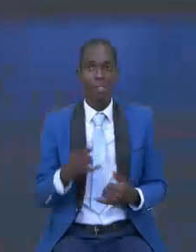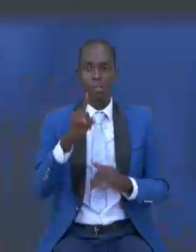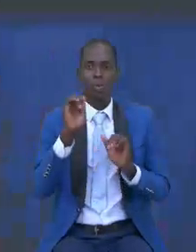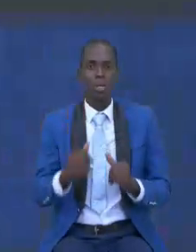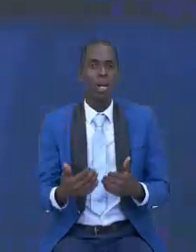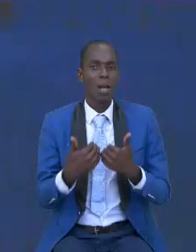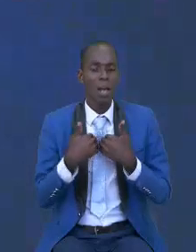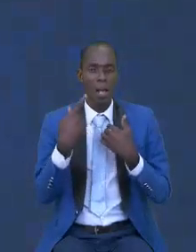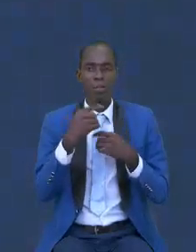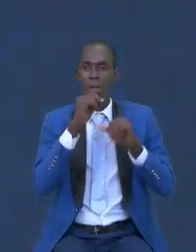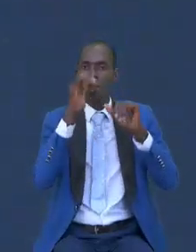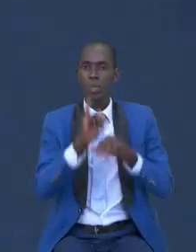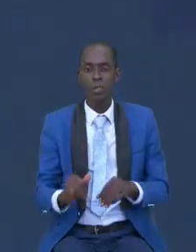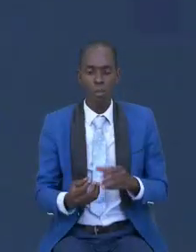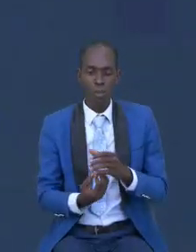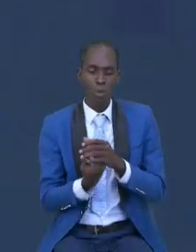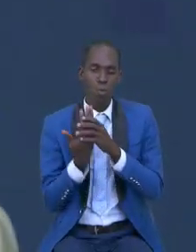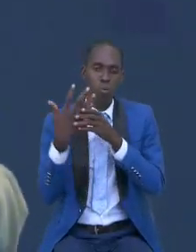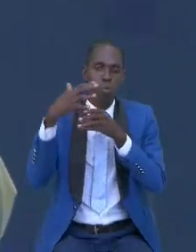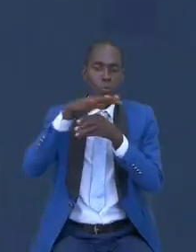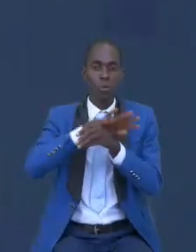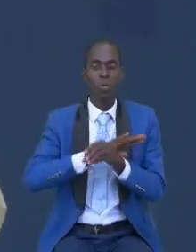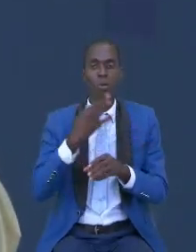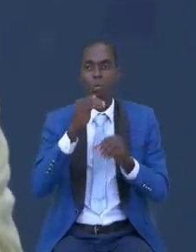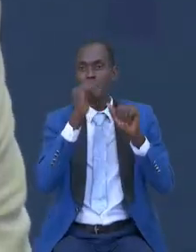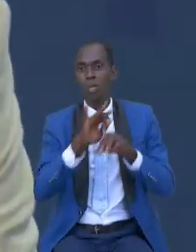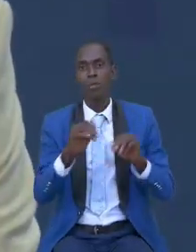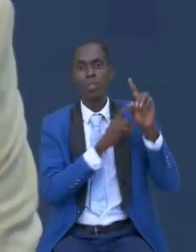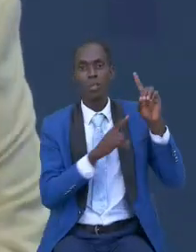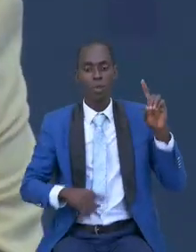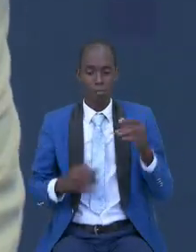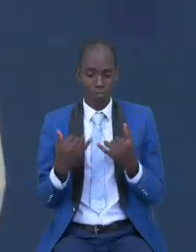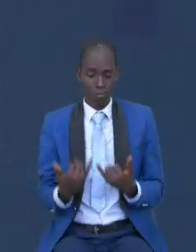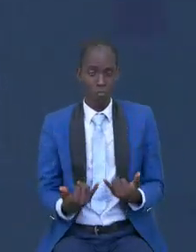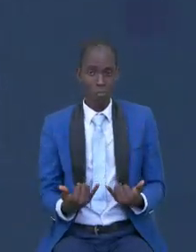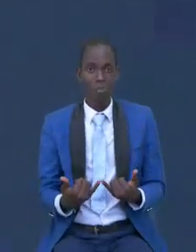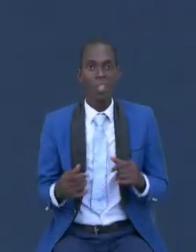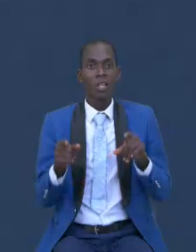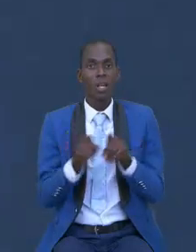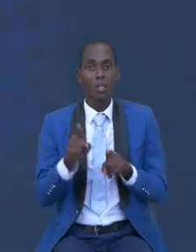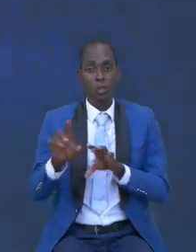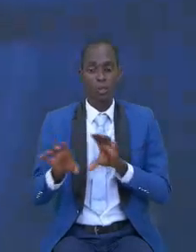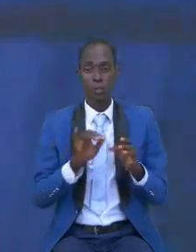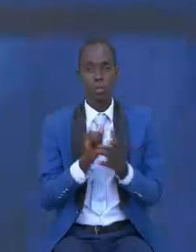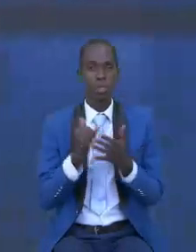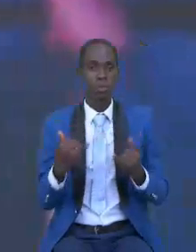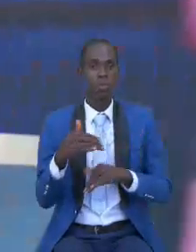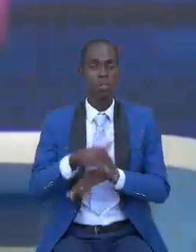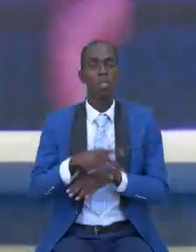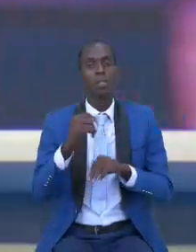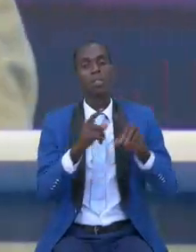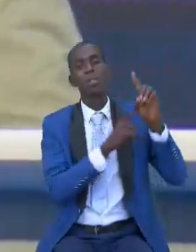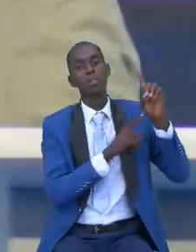the blessing, overflowing blessing of the Lord right there. As you do that tonight, the